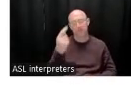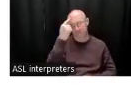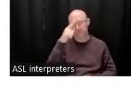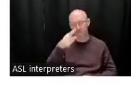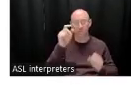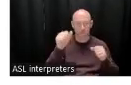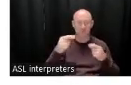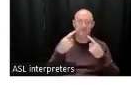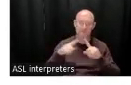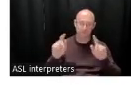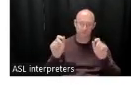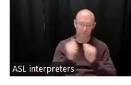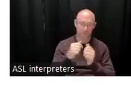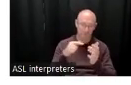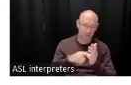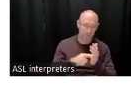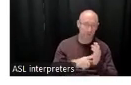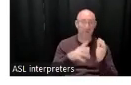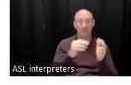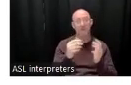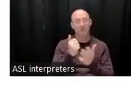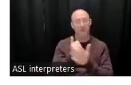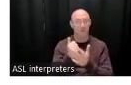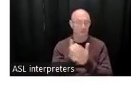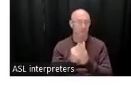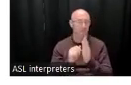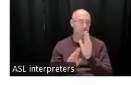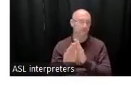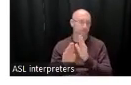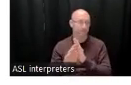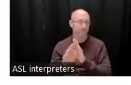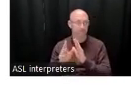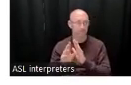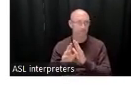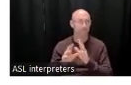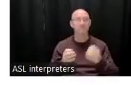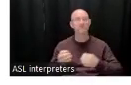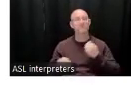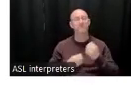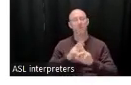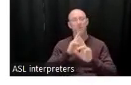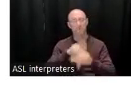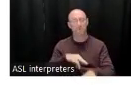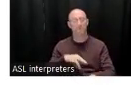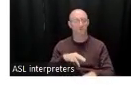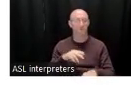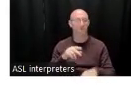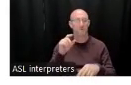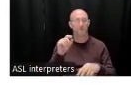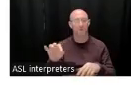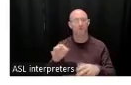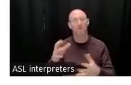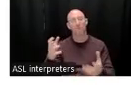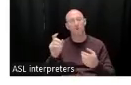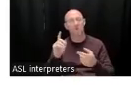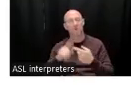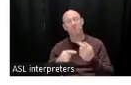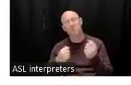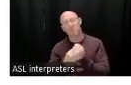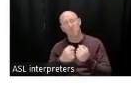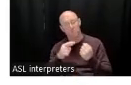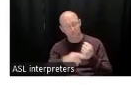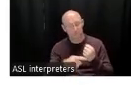be successful with this, and even helps kind of build a emotional response of wanting to root for you